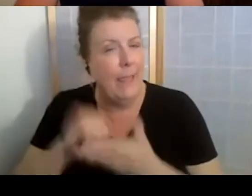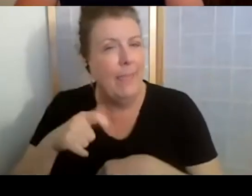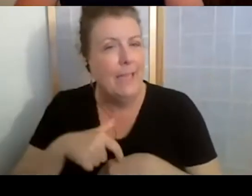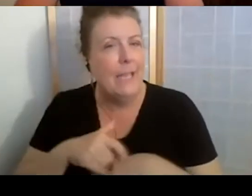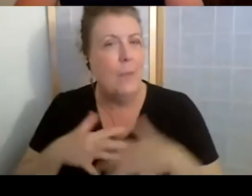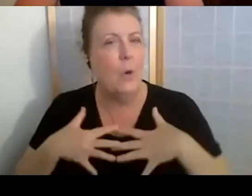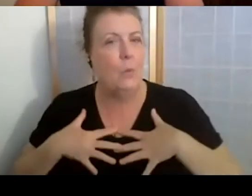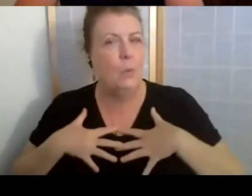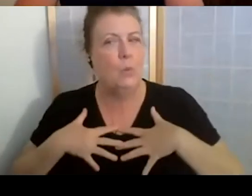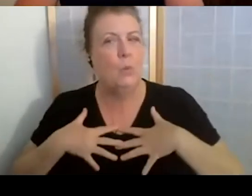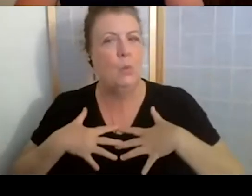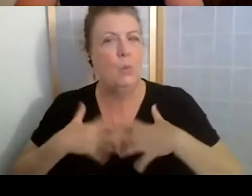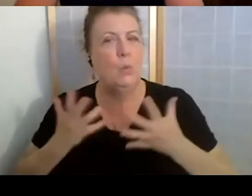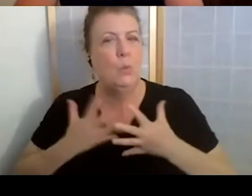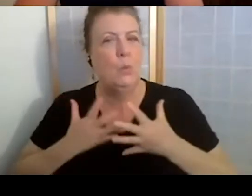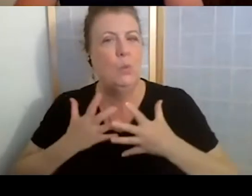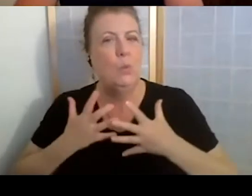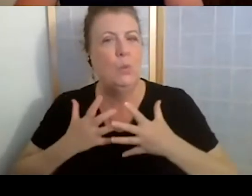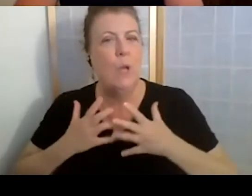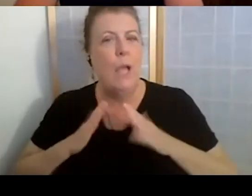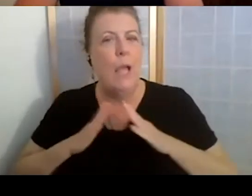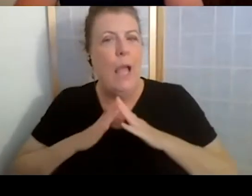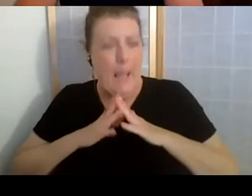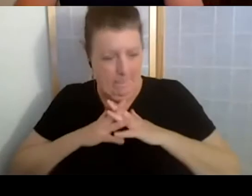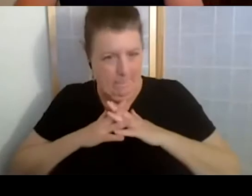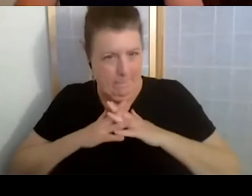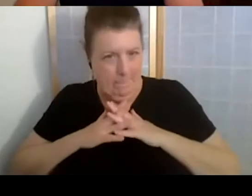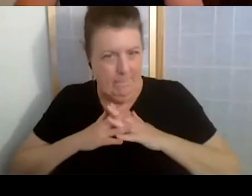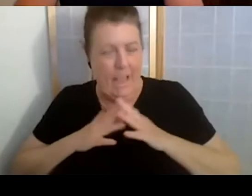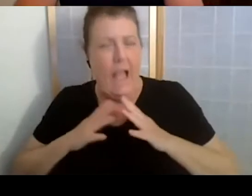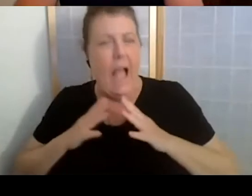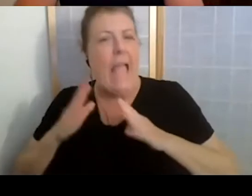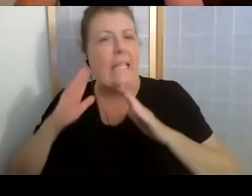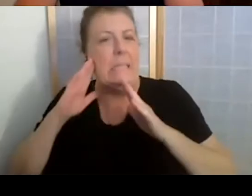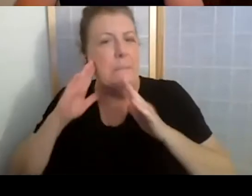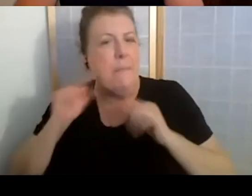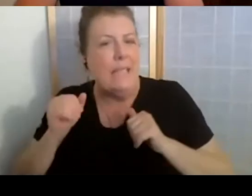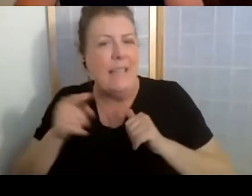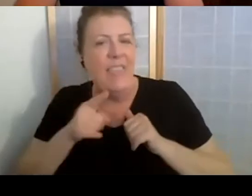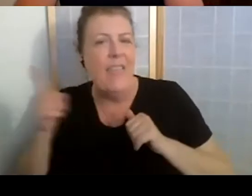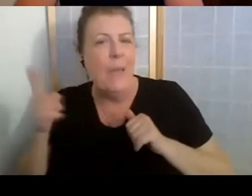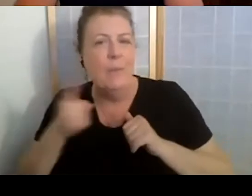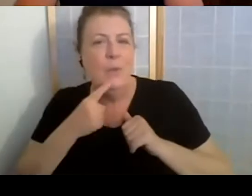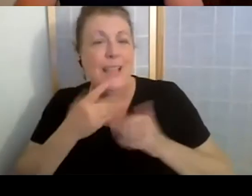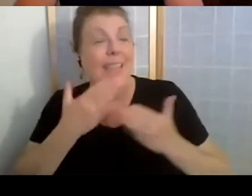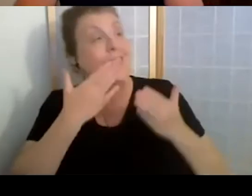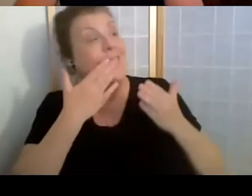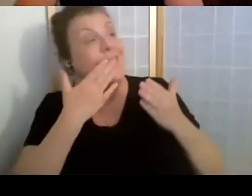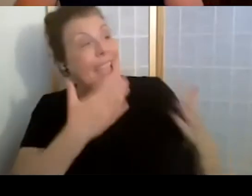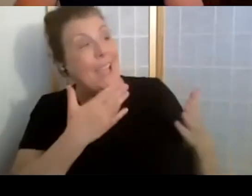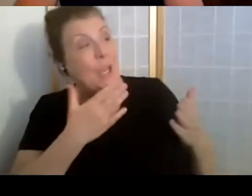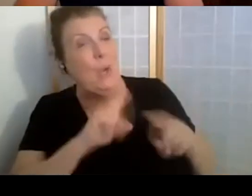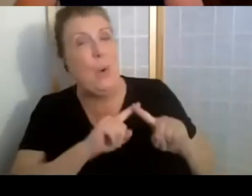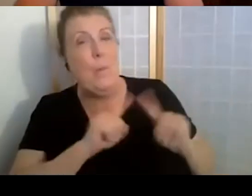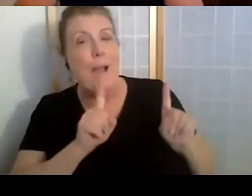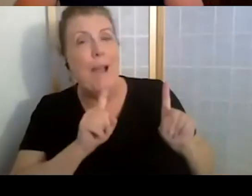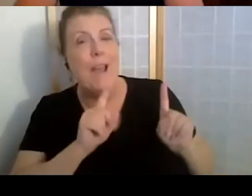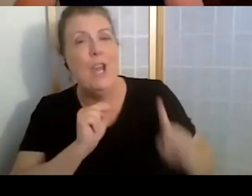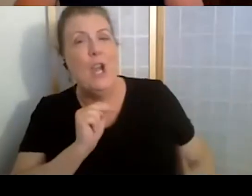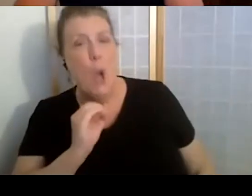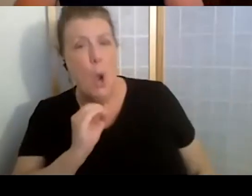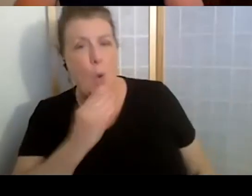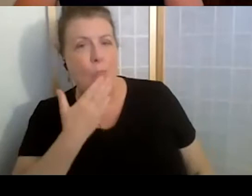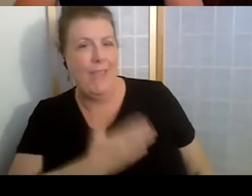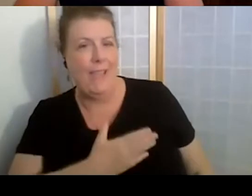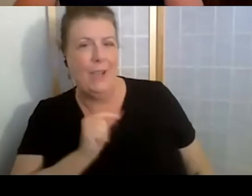like, thank you, but no thank you, Tanya Barfield. We value your Black opinion, but now our ears are gonna turn off